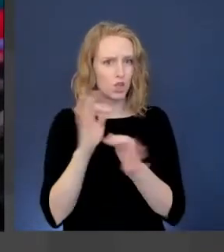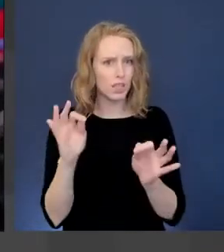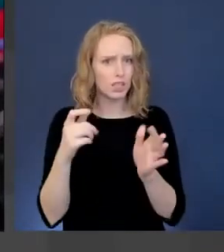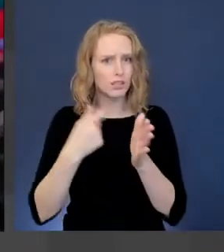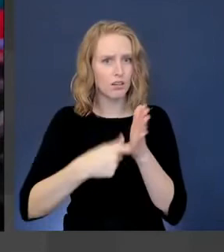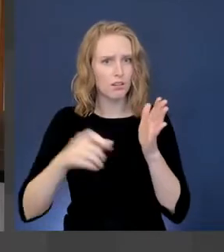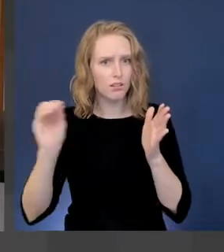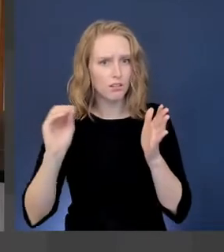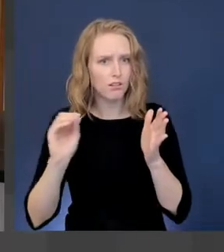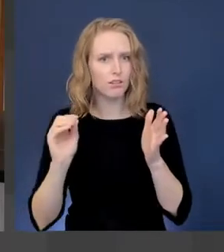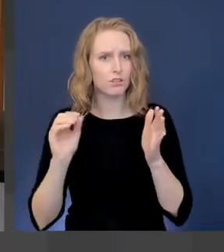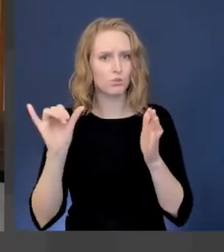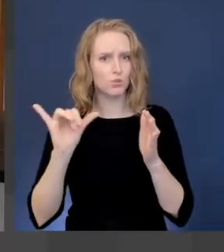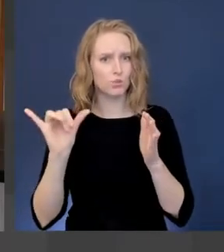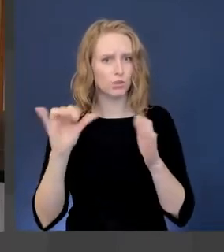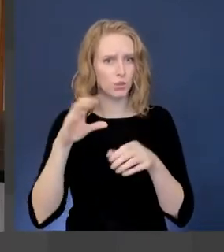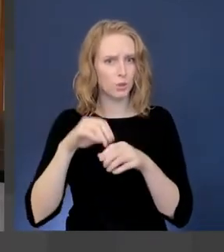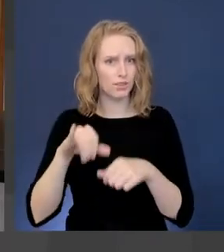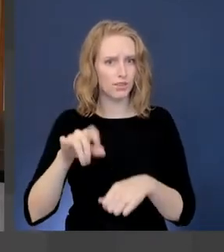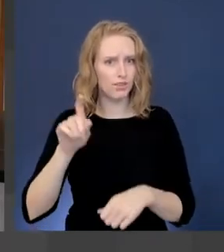adventures?